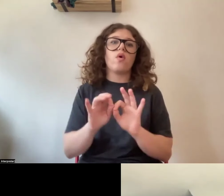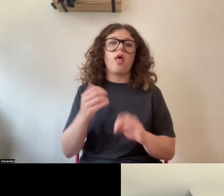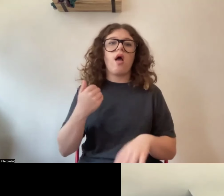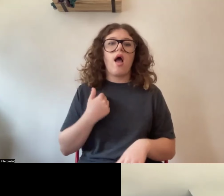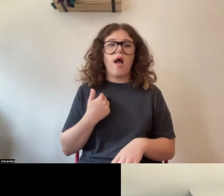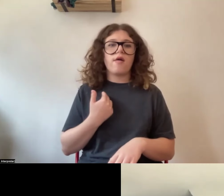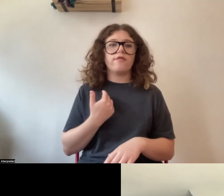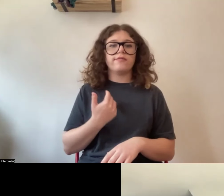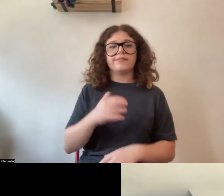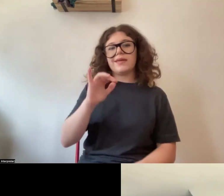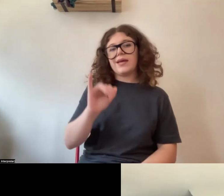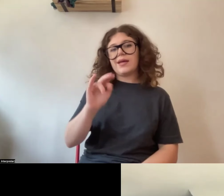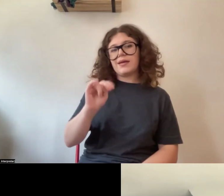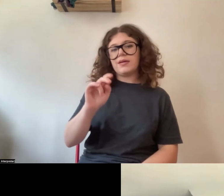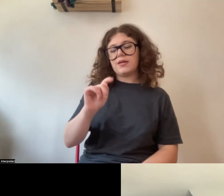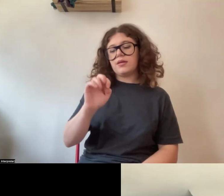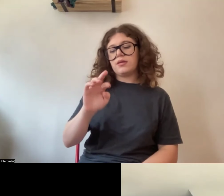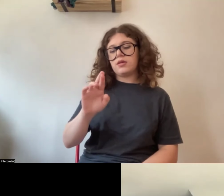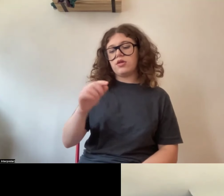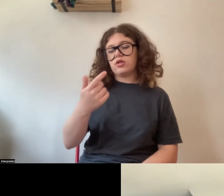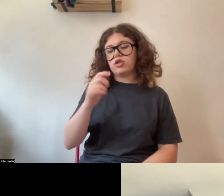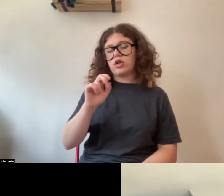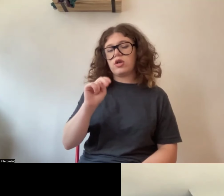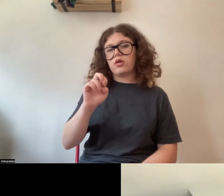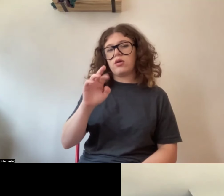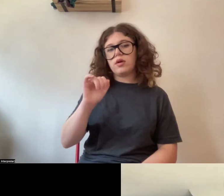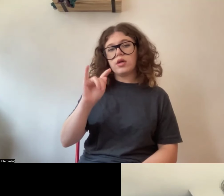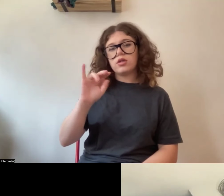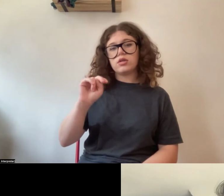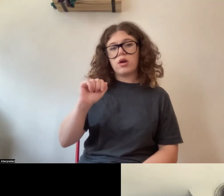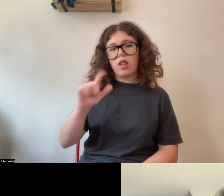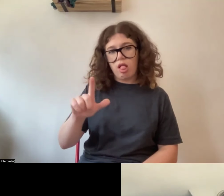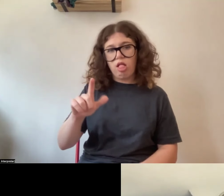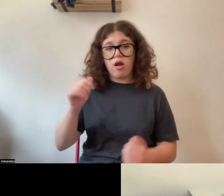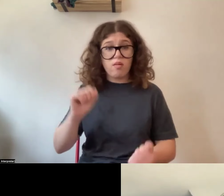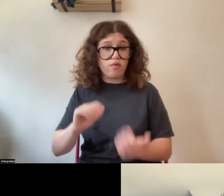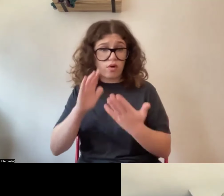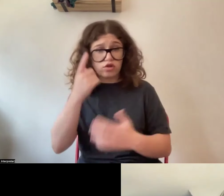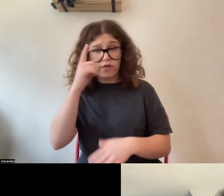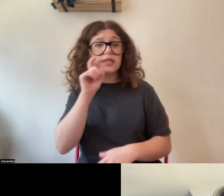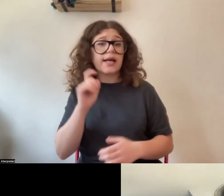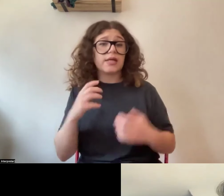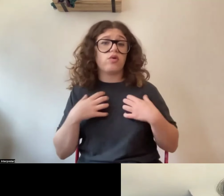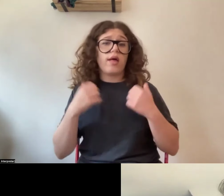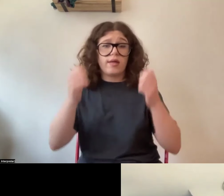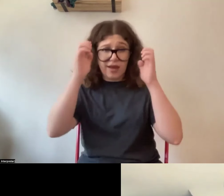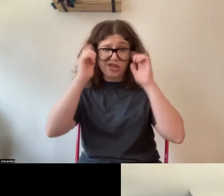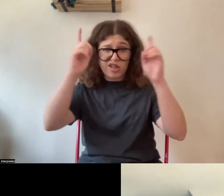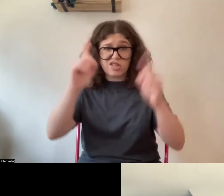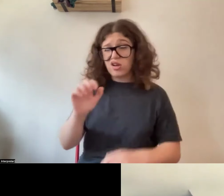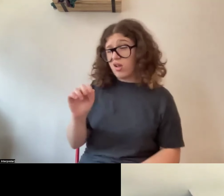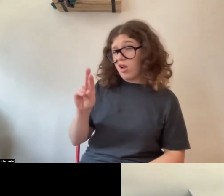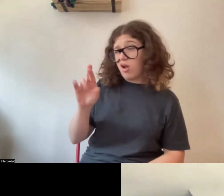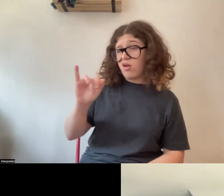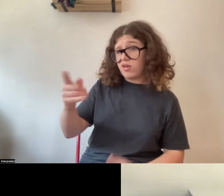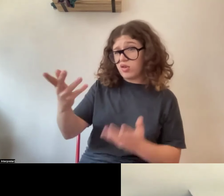intergenerational approach to sexual health education. Audi, I don't know if you want to add anything else to what has